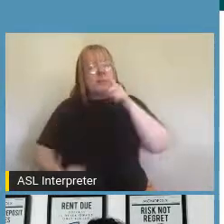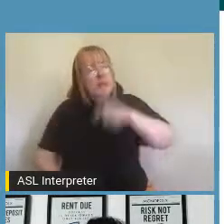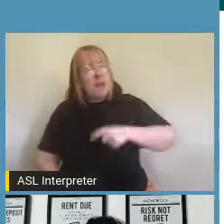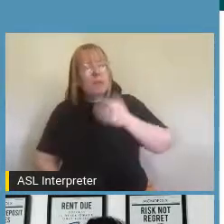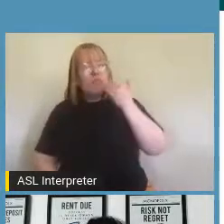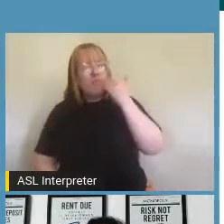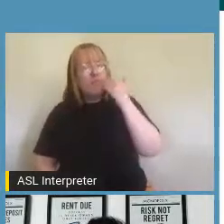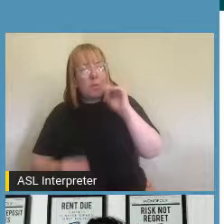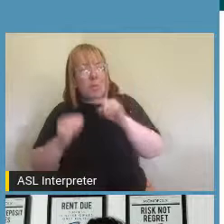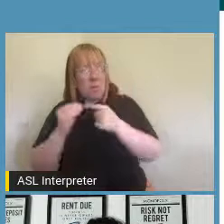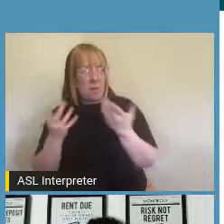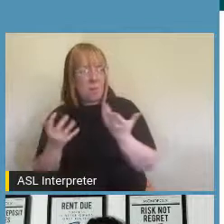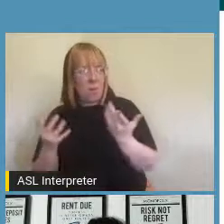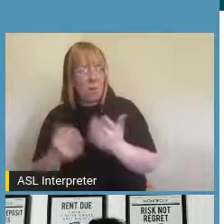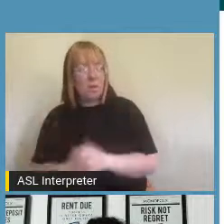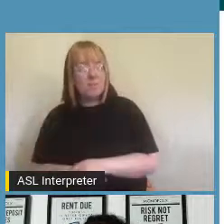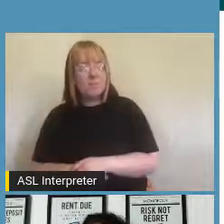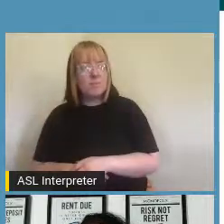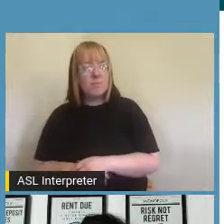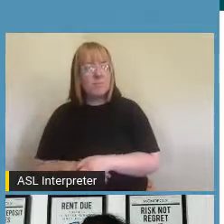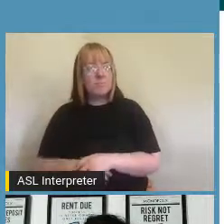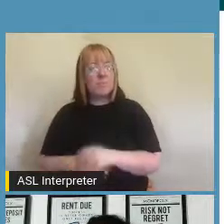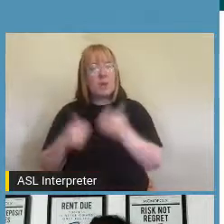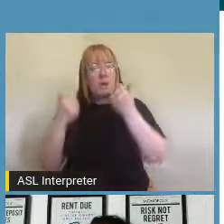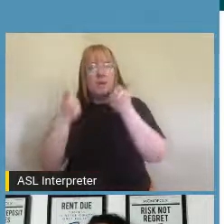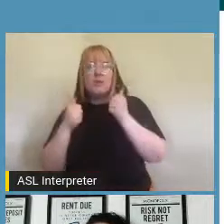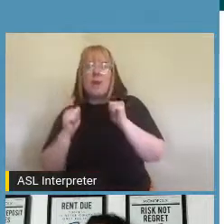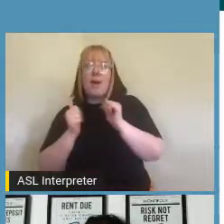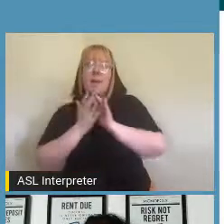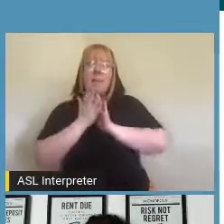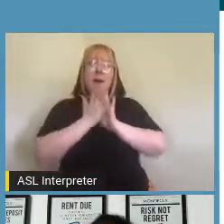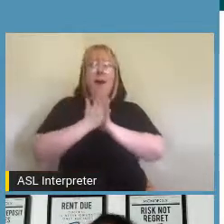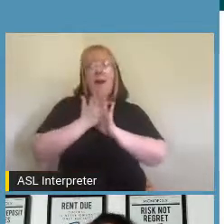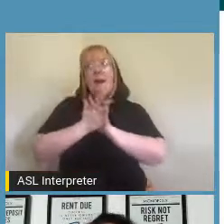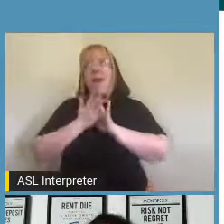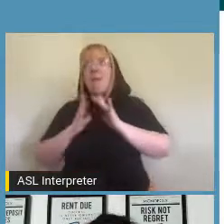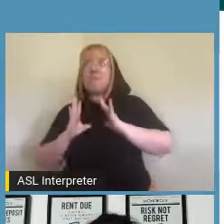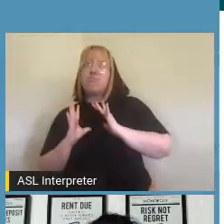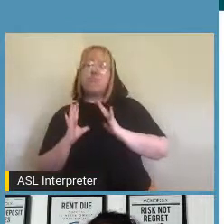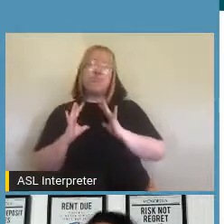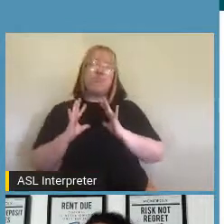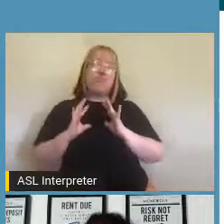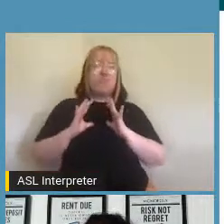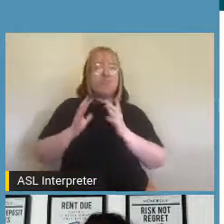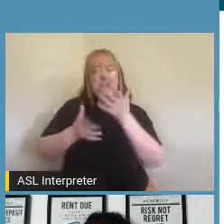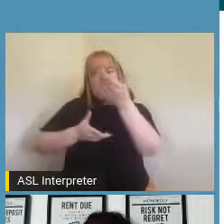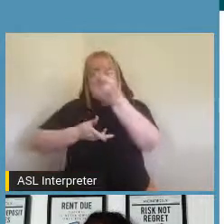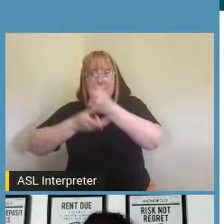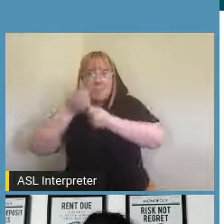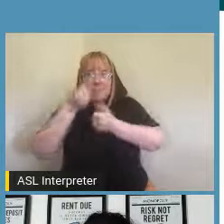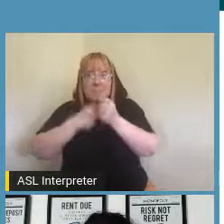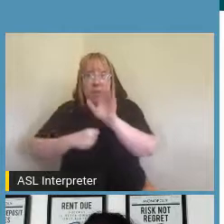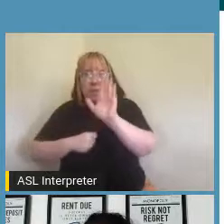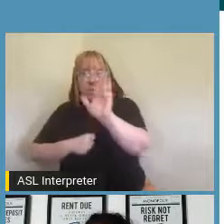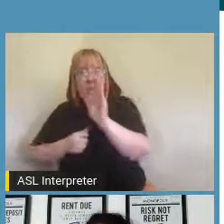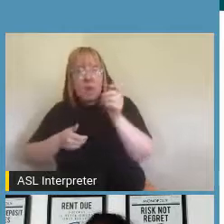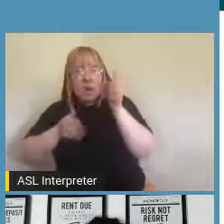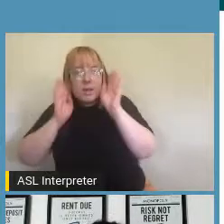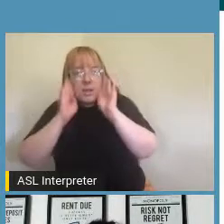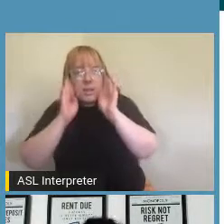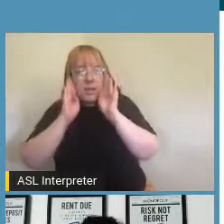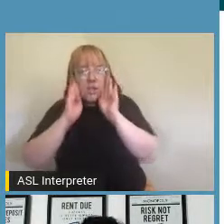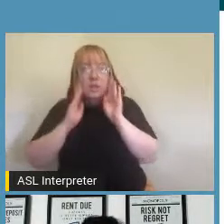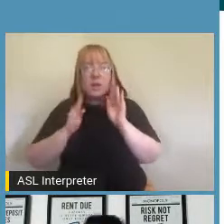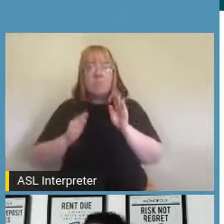demystify some of this by being able to show and tell and get our audience to emotionally feel. And